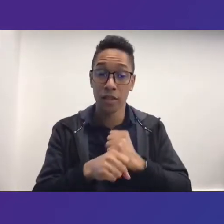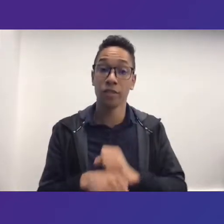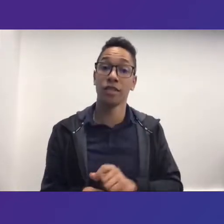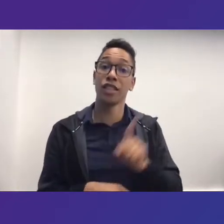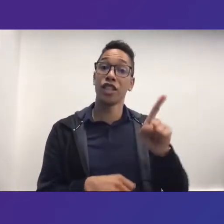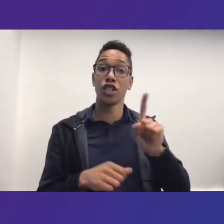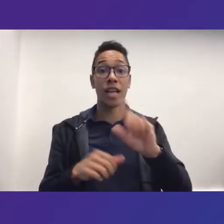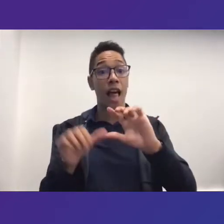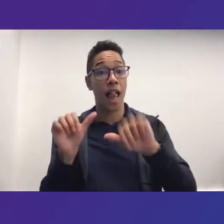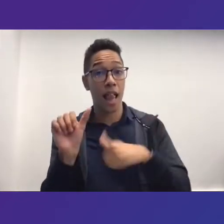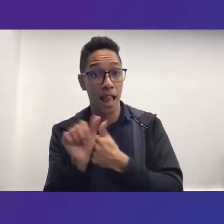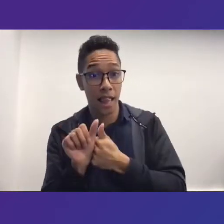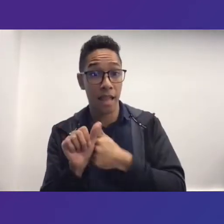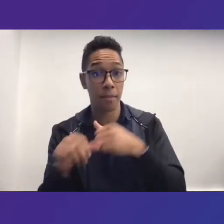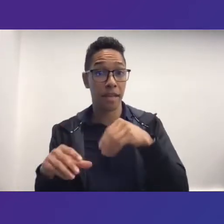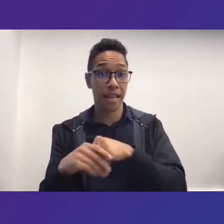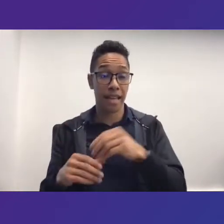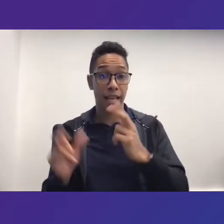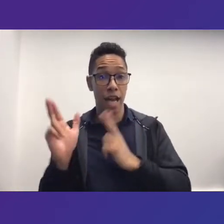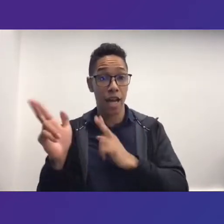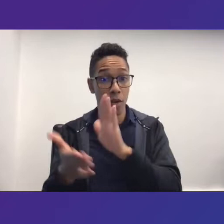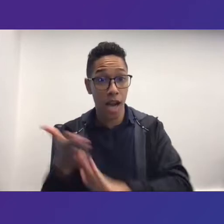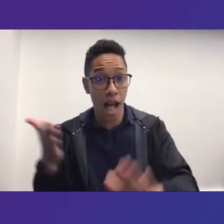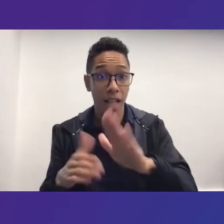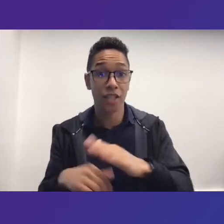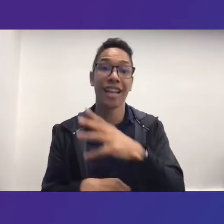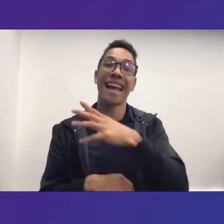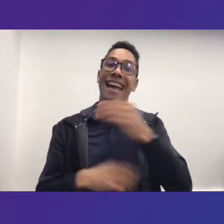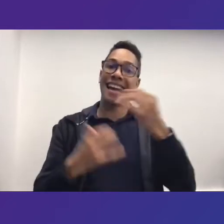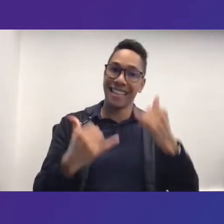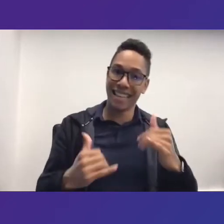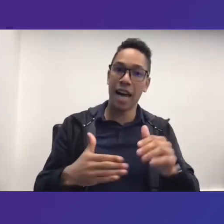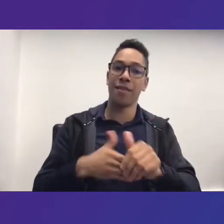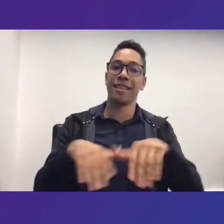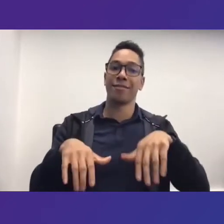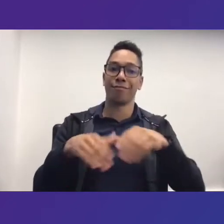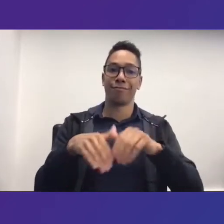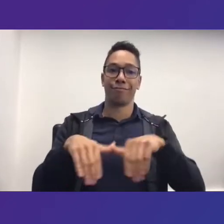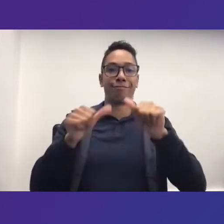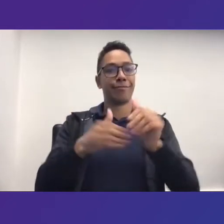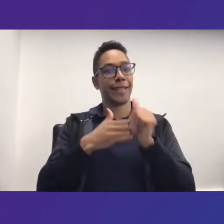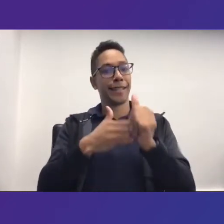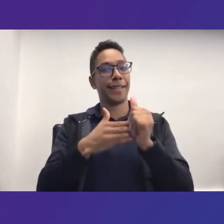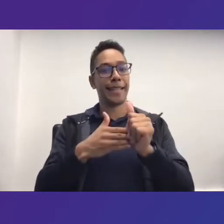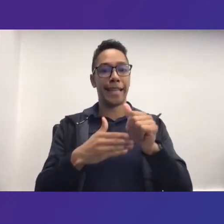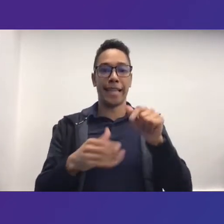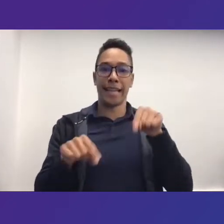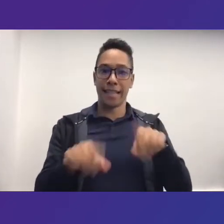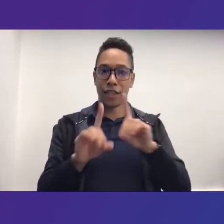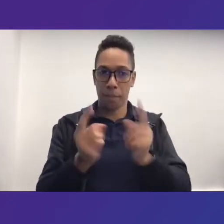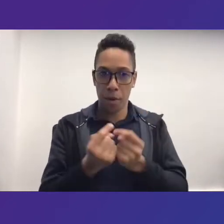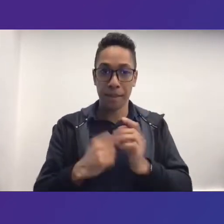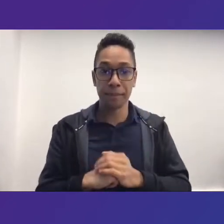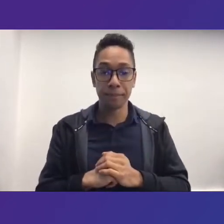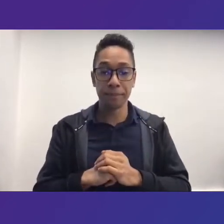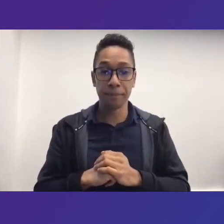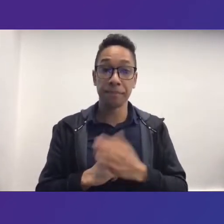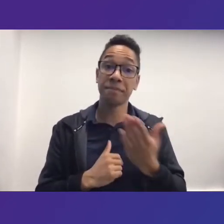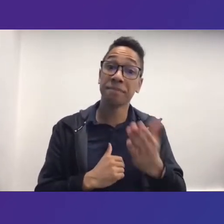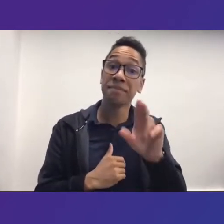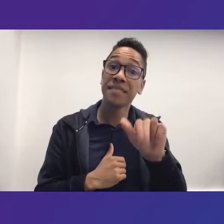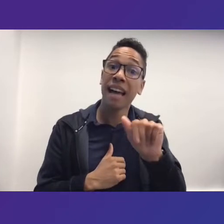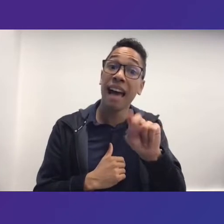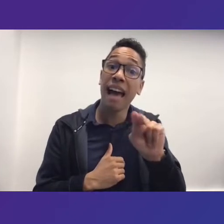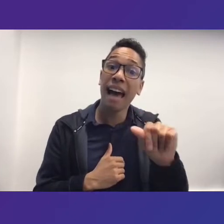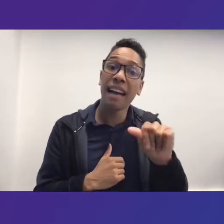is currently a doctoral student at the Dance Education Program at Teachers College. Anna, for you, how